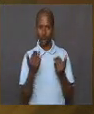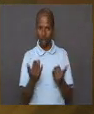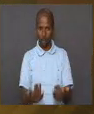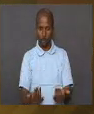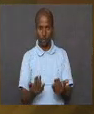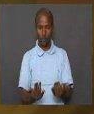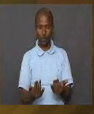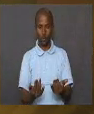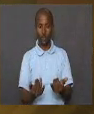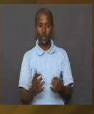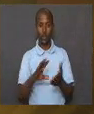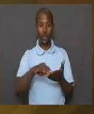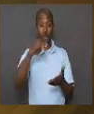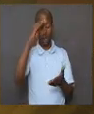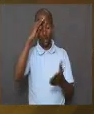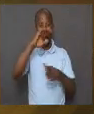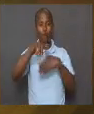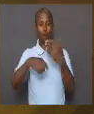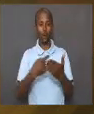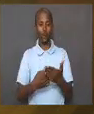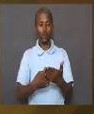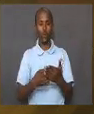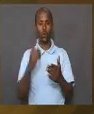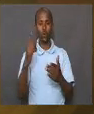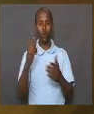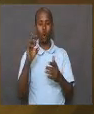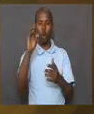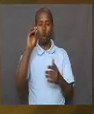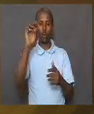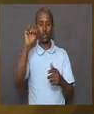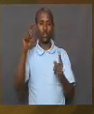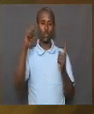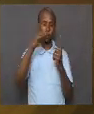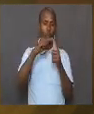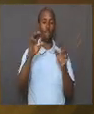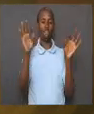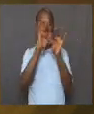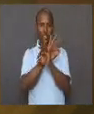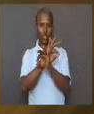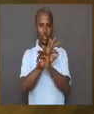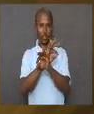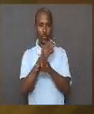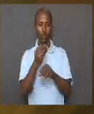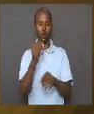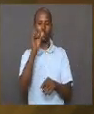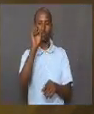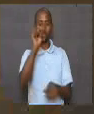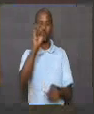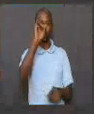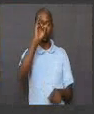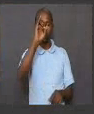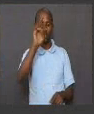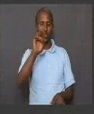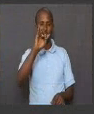Now, let us learn about onto functions, also called surjections.